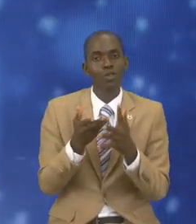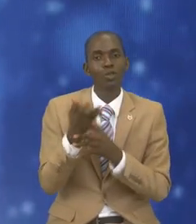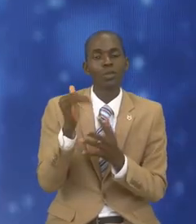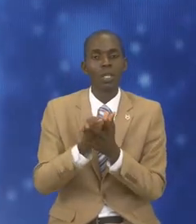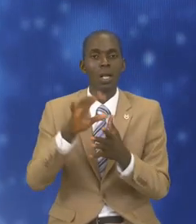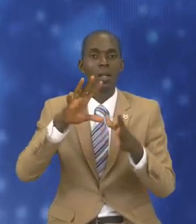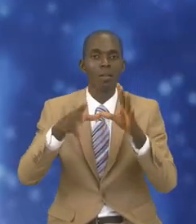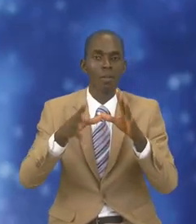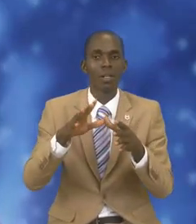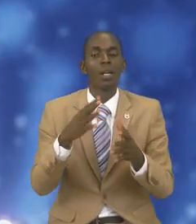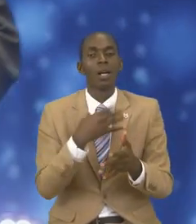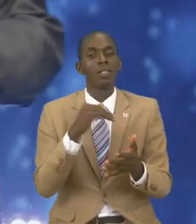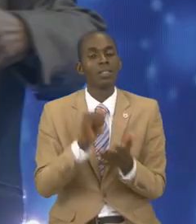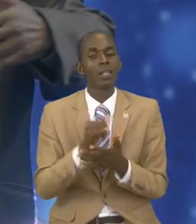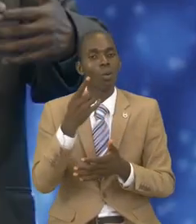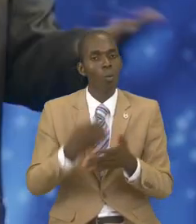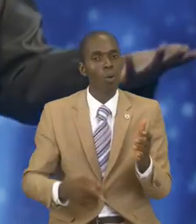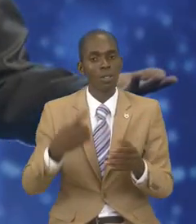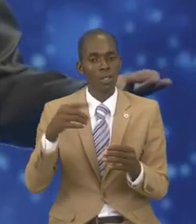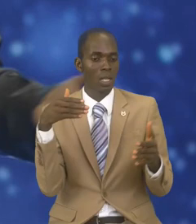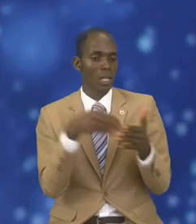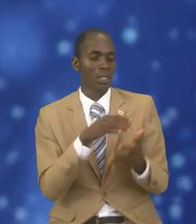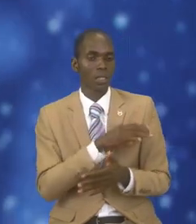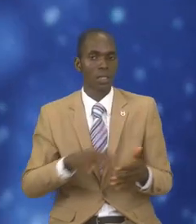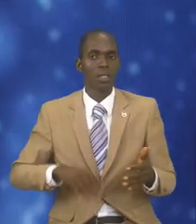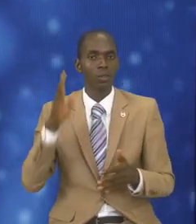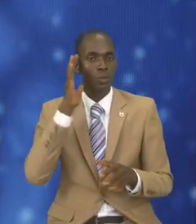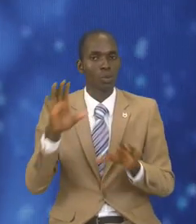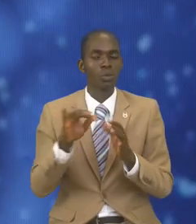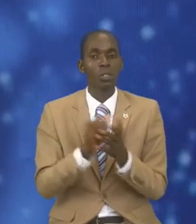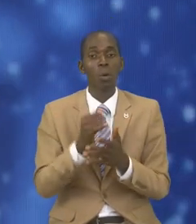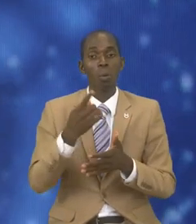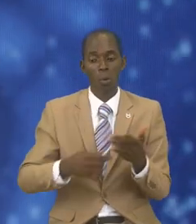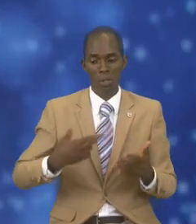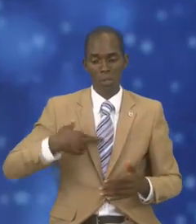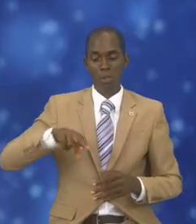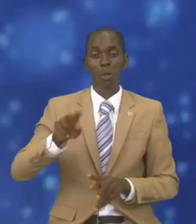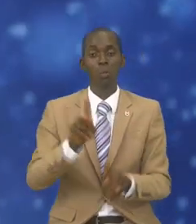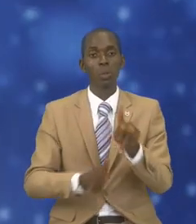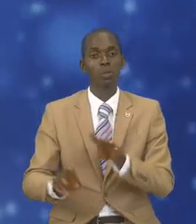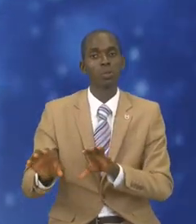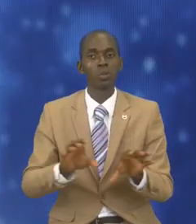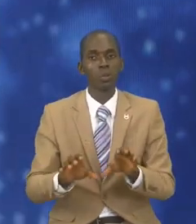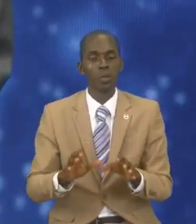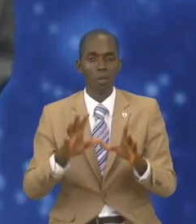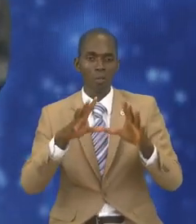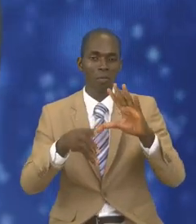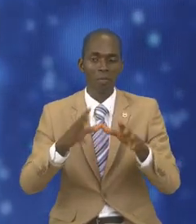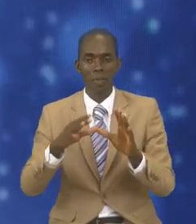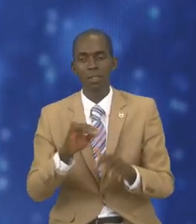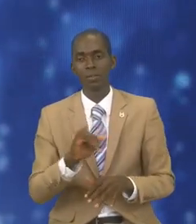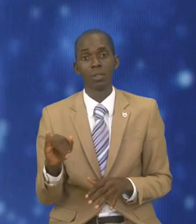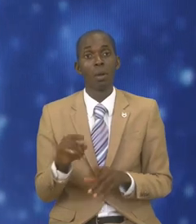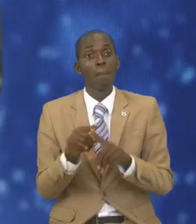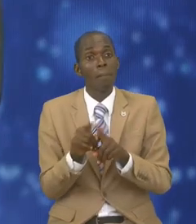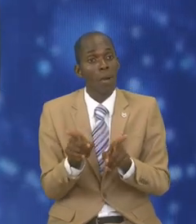that's what the Antichrist will do. That's how religious hypocrites will do and flatter you. But the